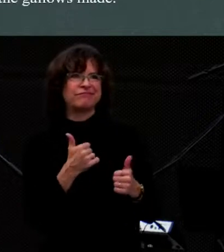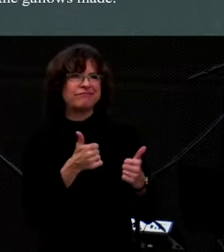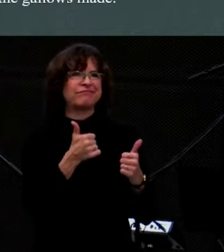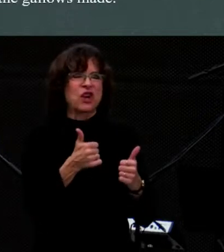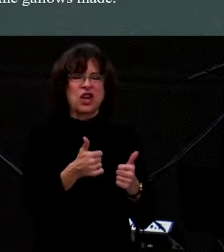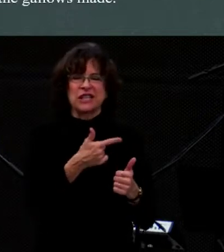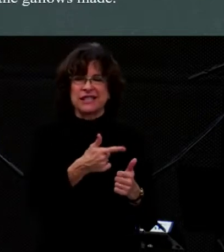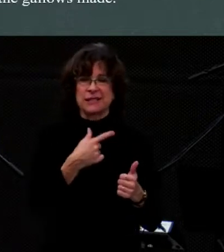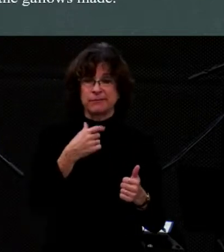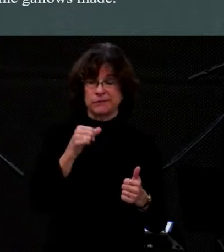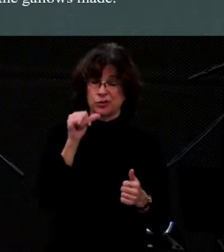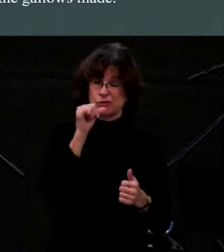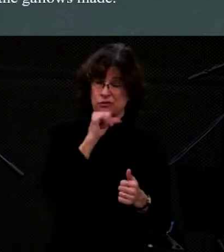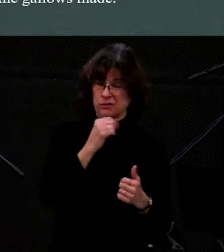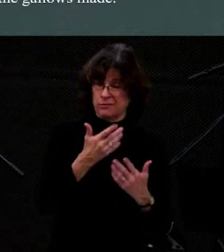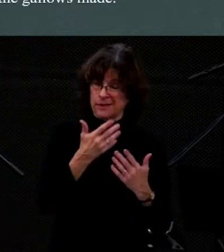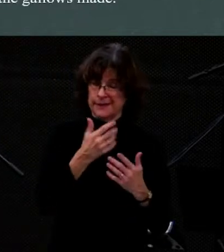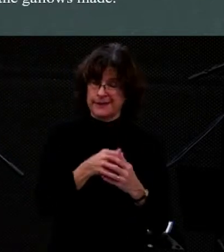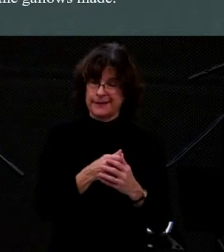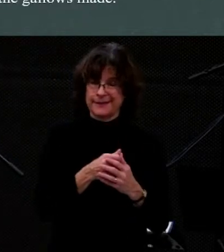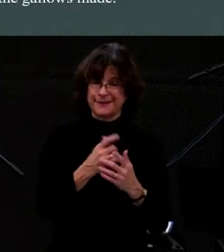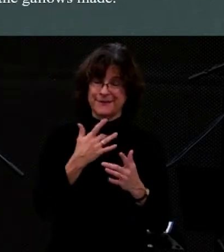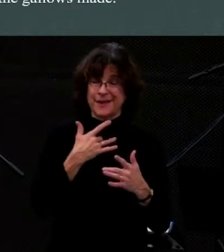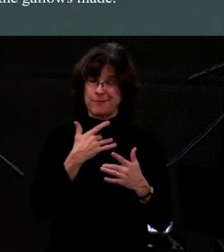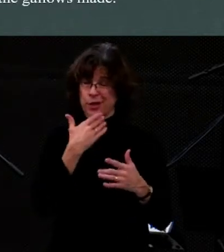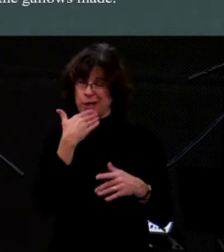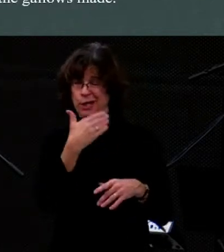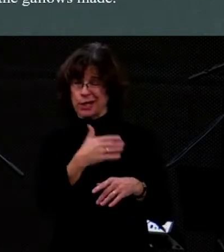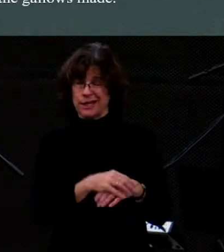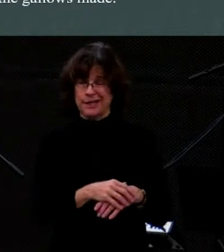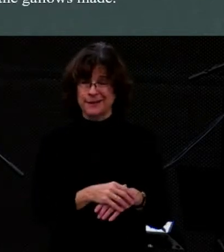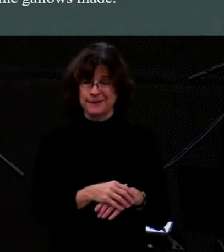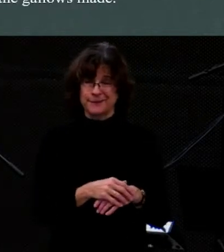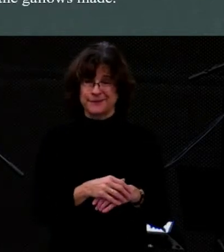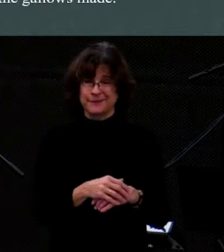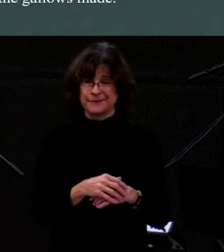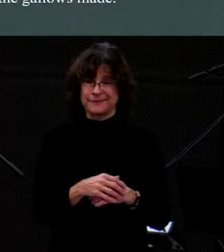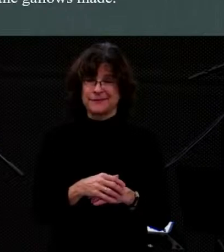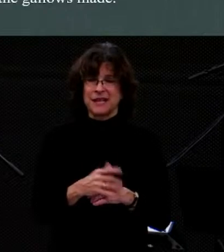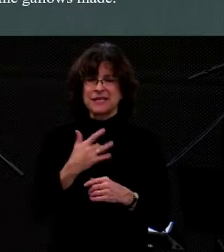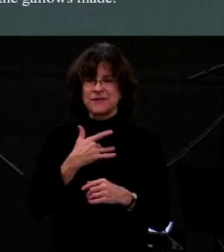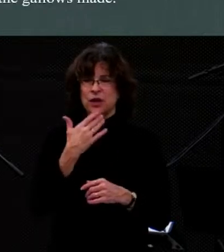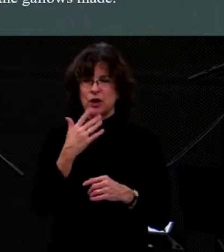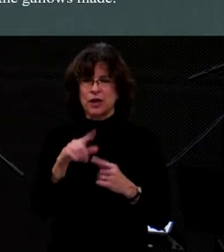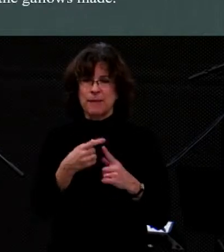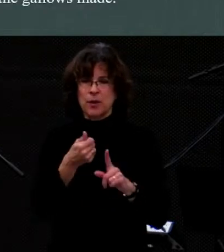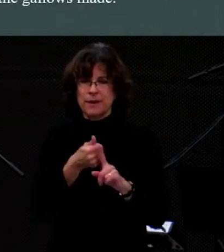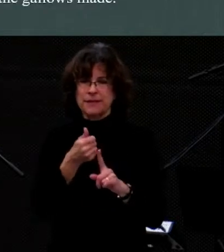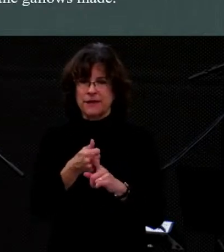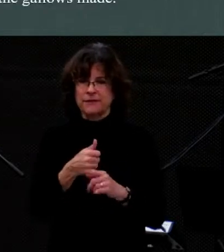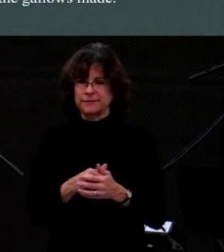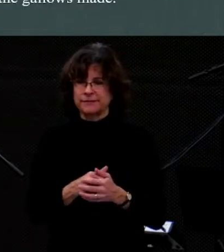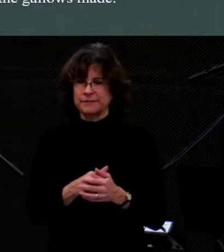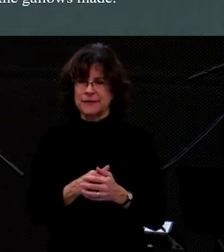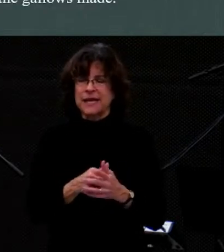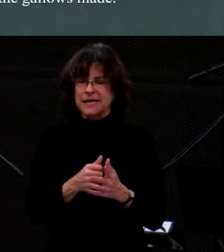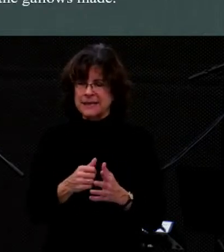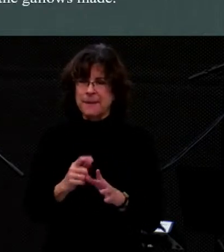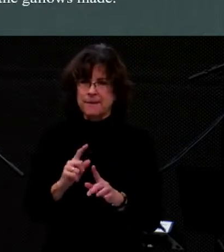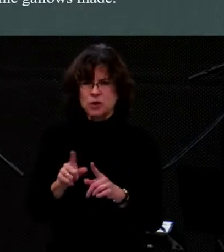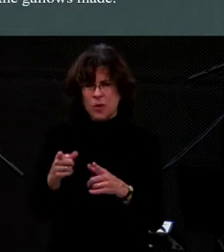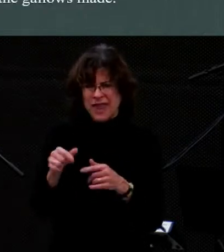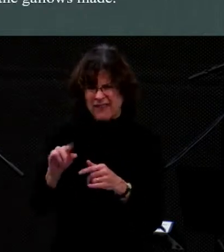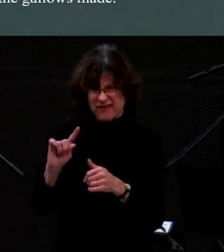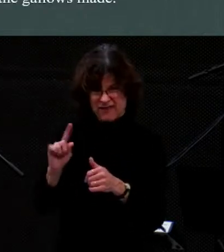wine. He had a lot to drink, and he's feeling pretty good about himself on the way home. Until that is, he sees Mordecai.